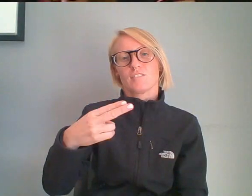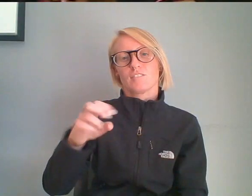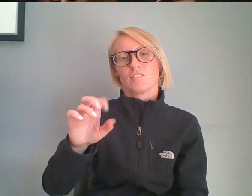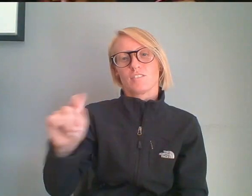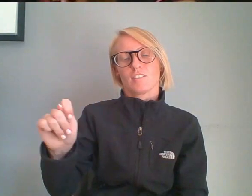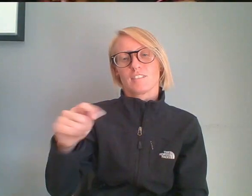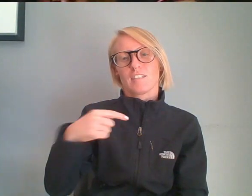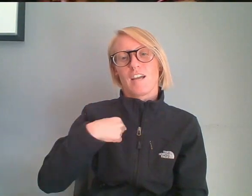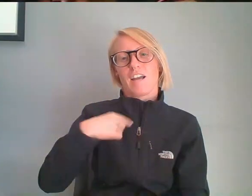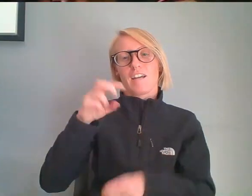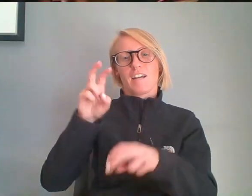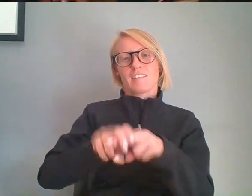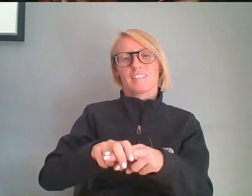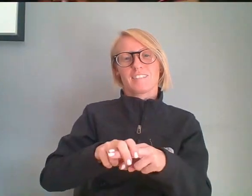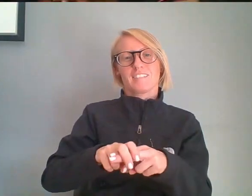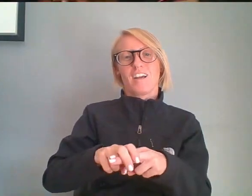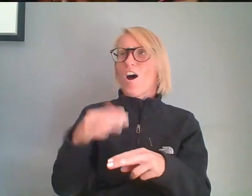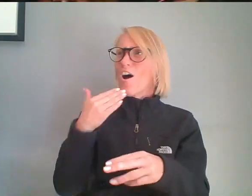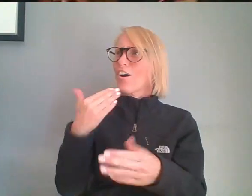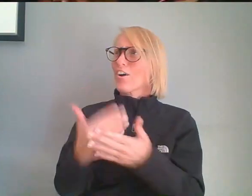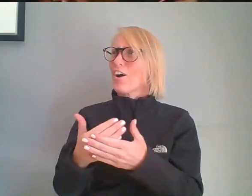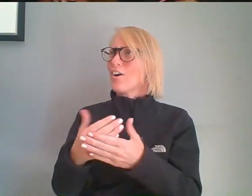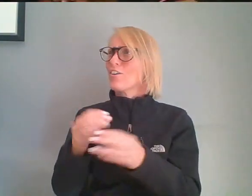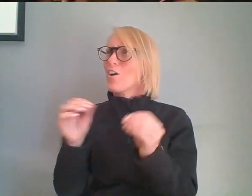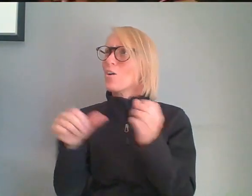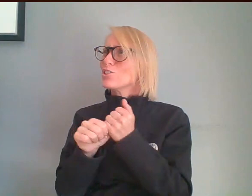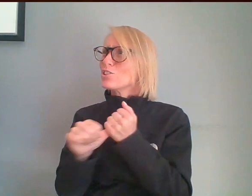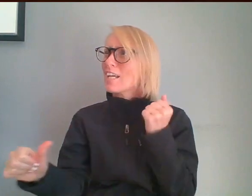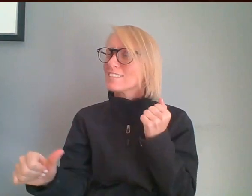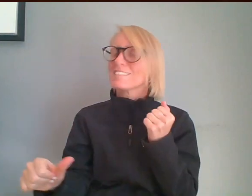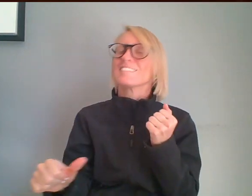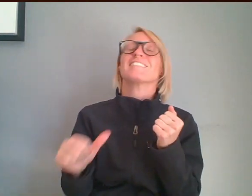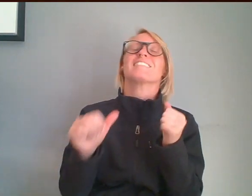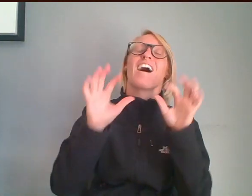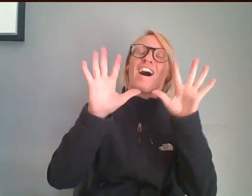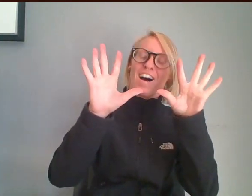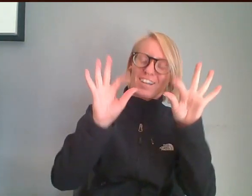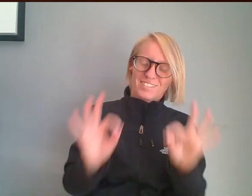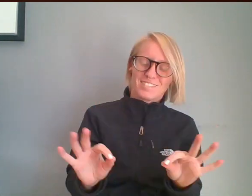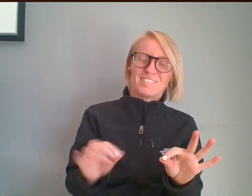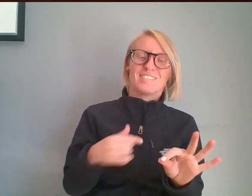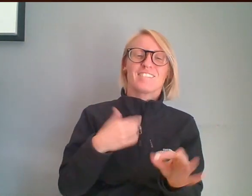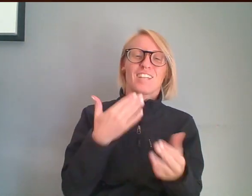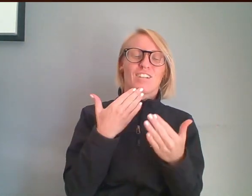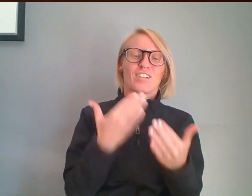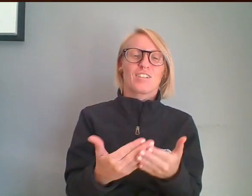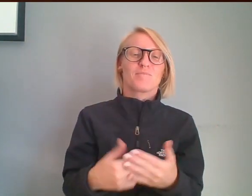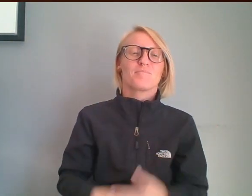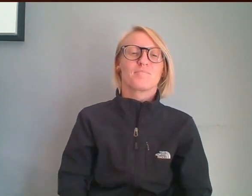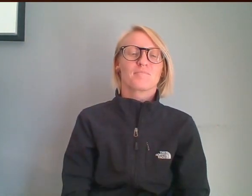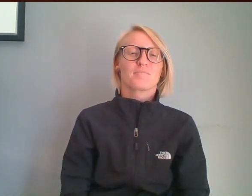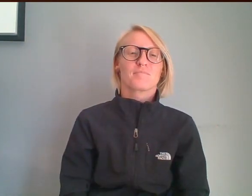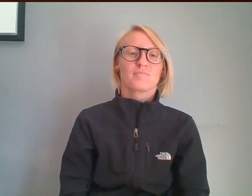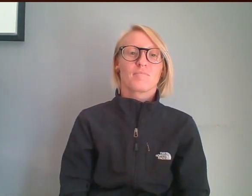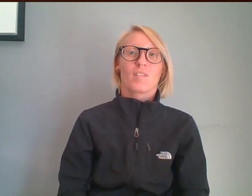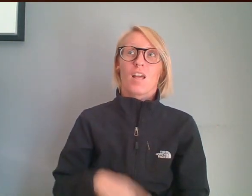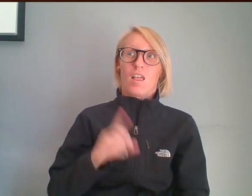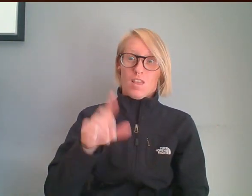Oh, very good, no shits, excellent. Very good. Now, in that moment,